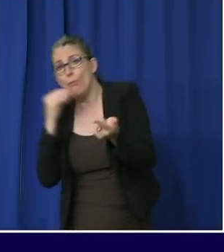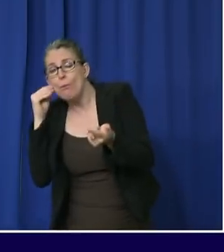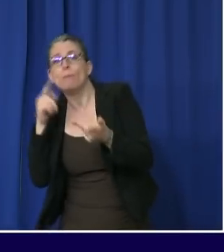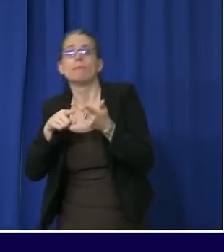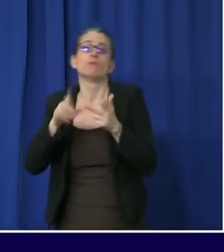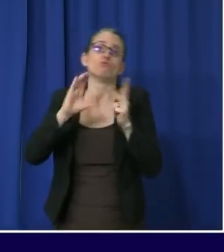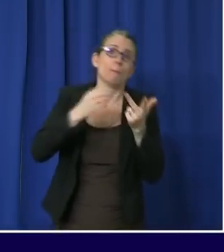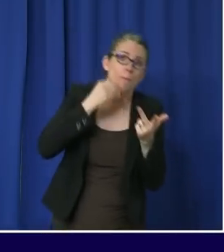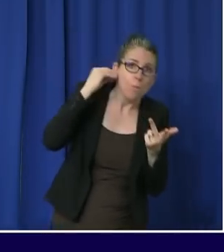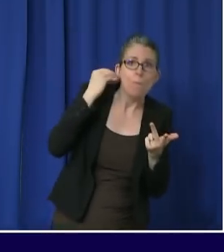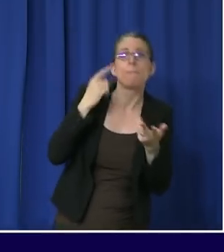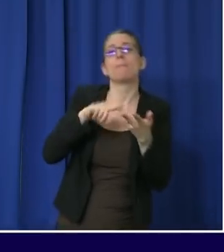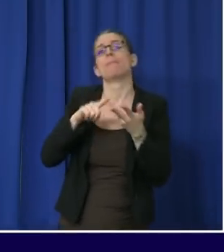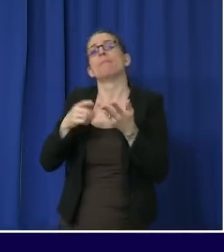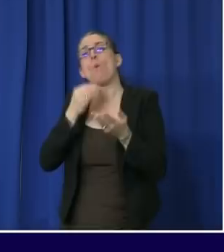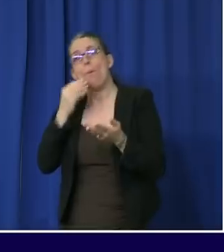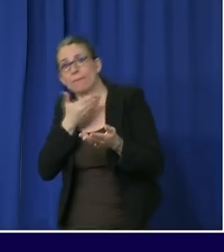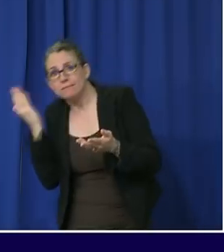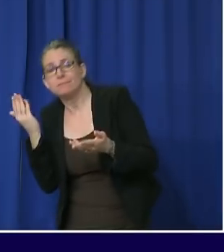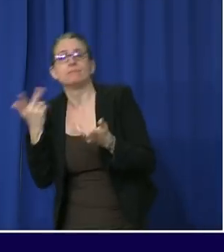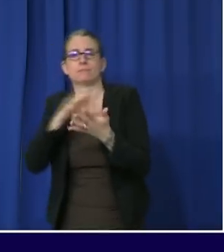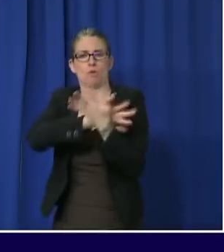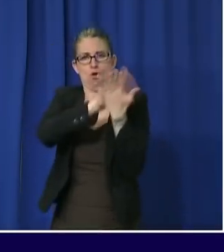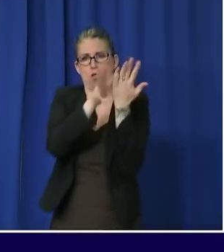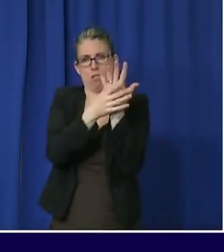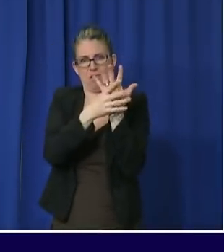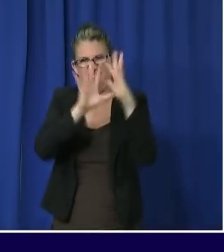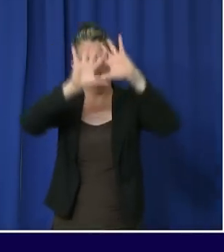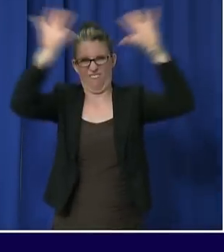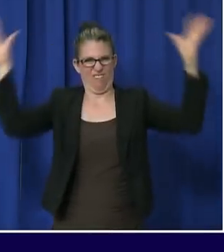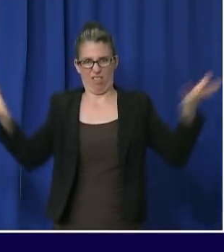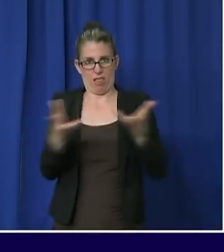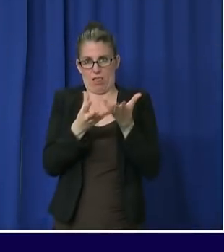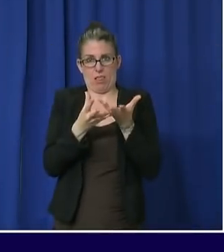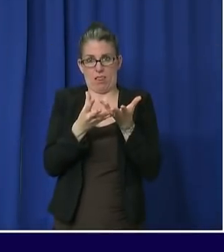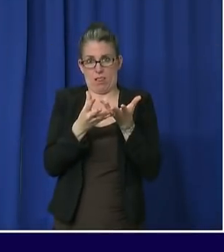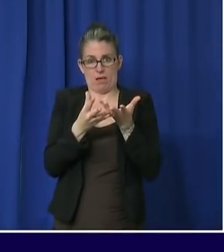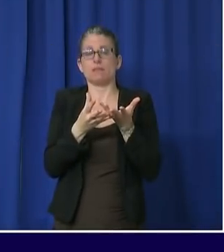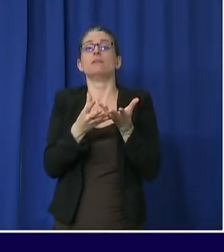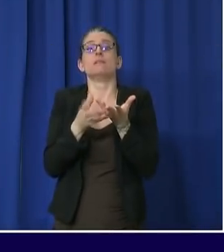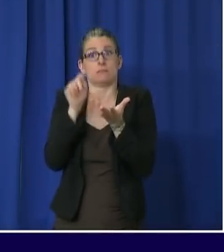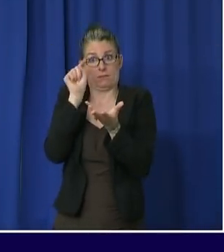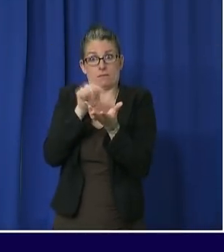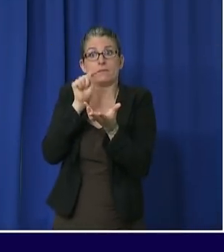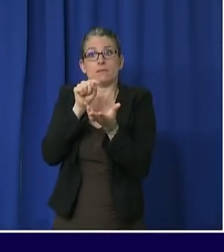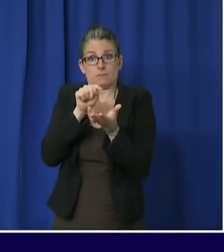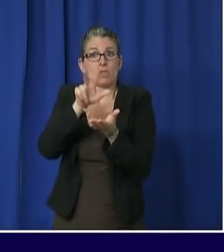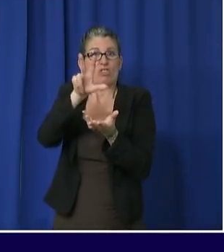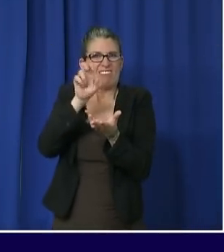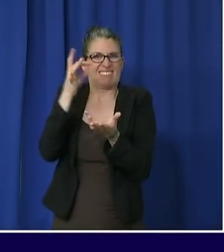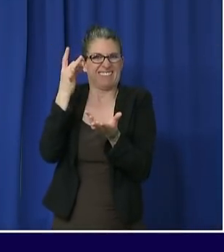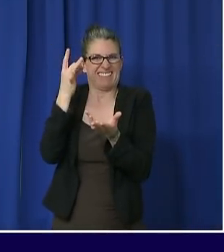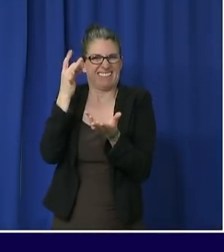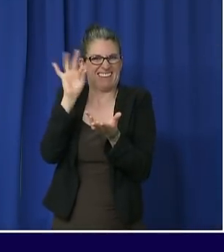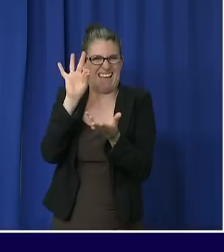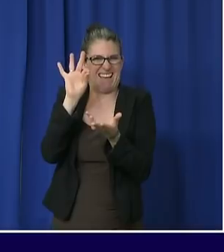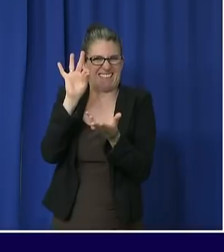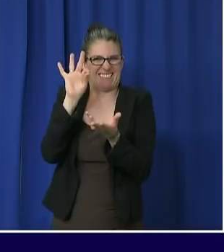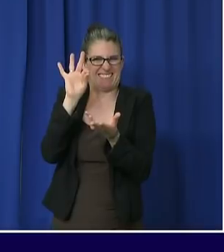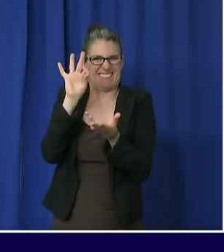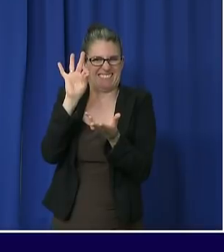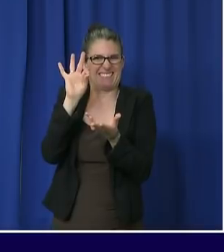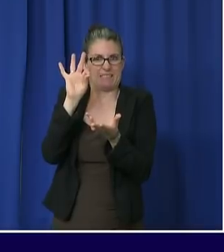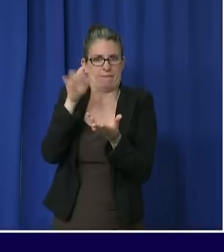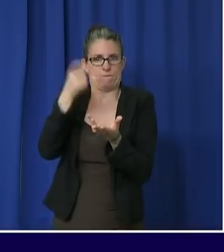things of that nature. If you take a look at all of them, what we have are 389